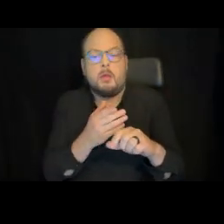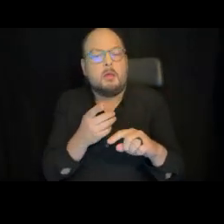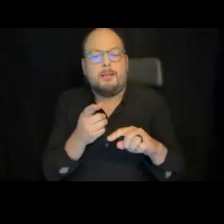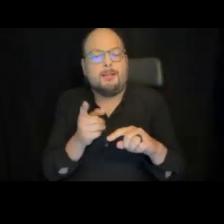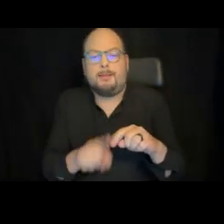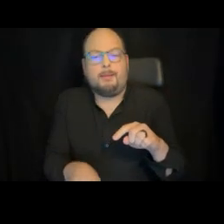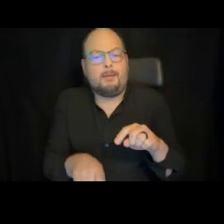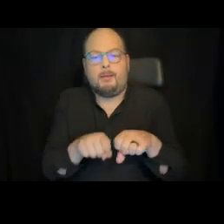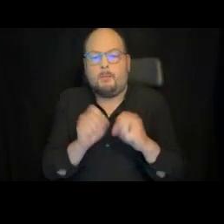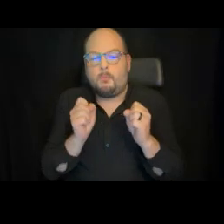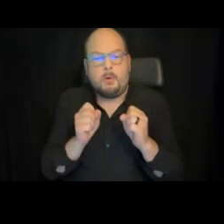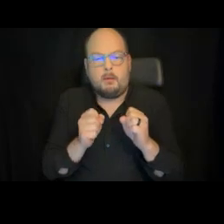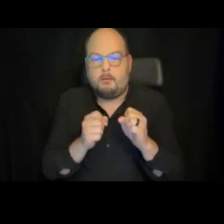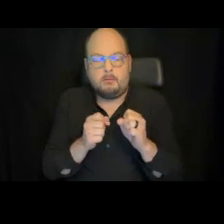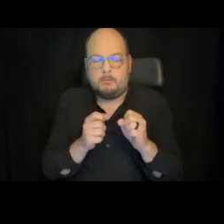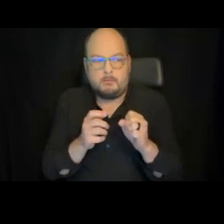compliance.